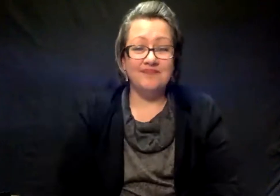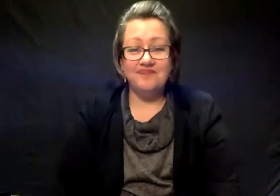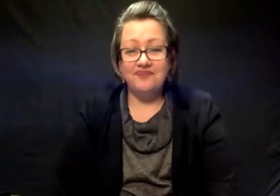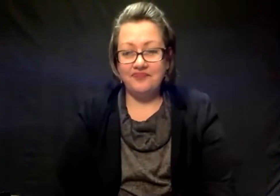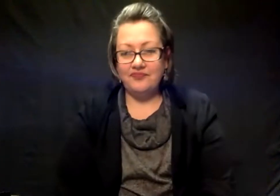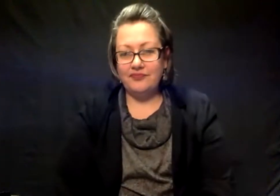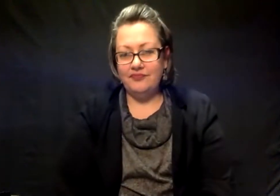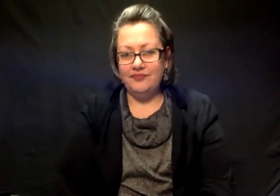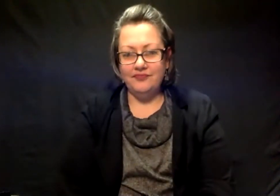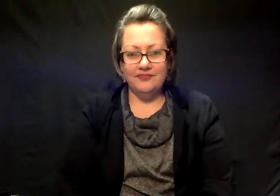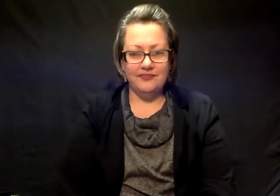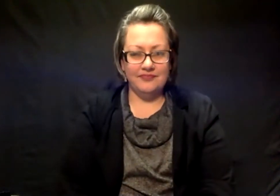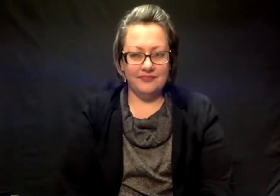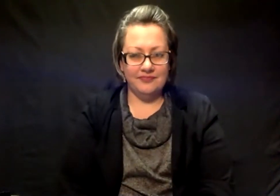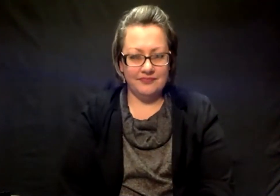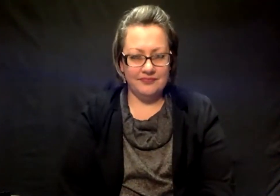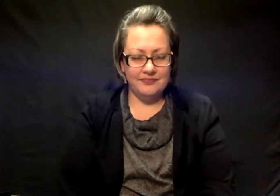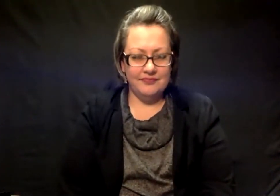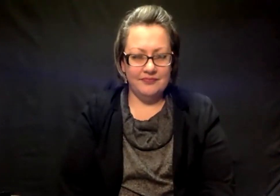I can think of.